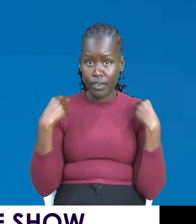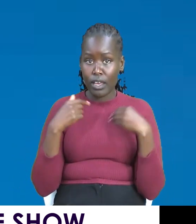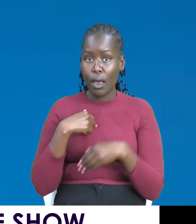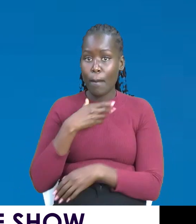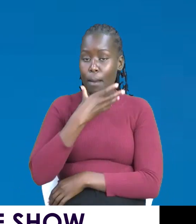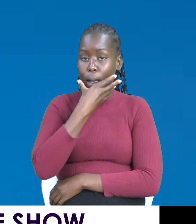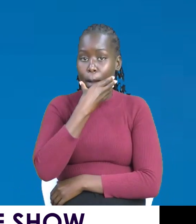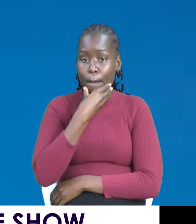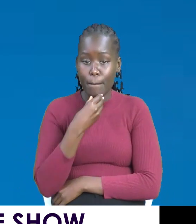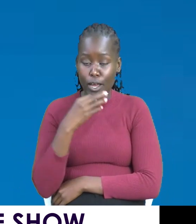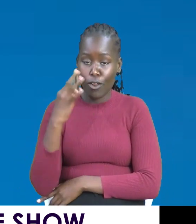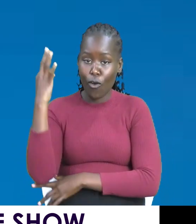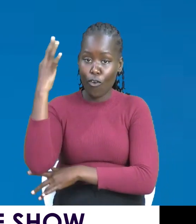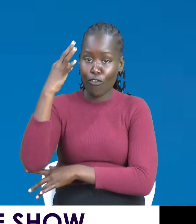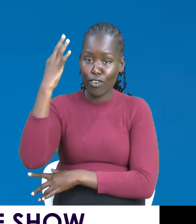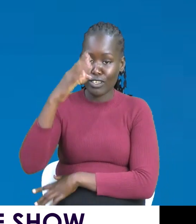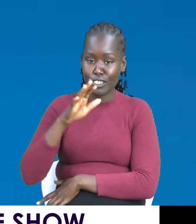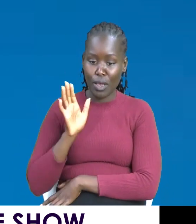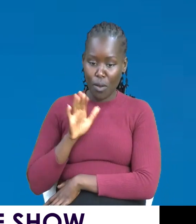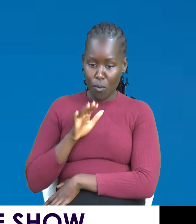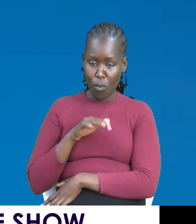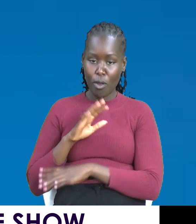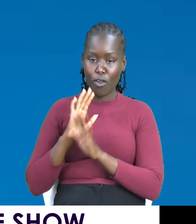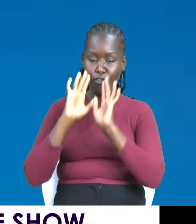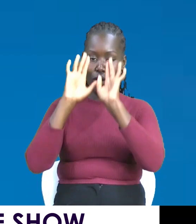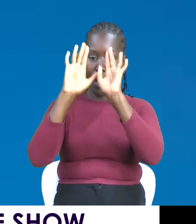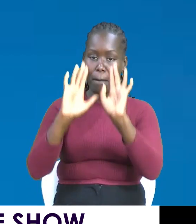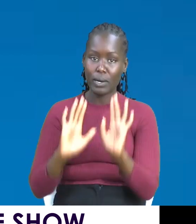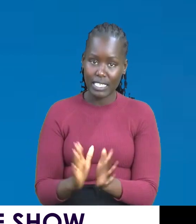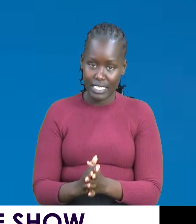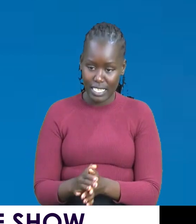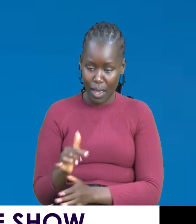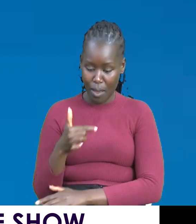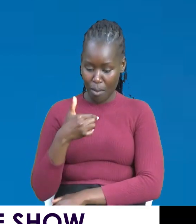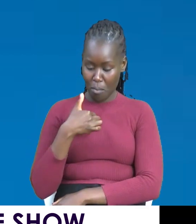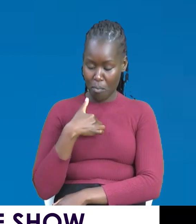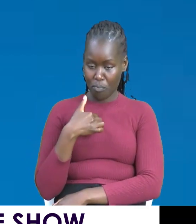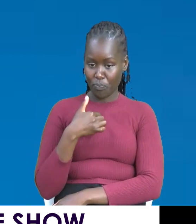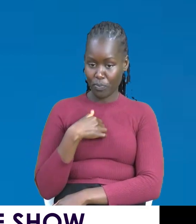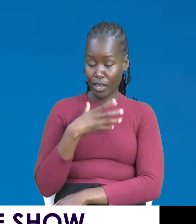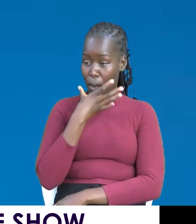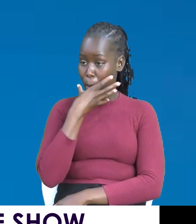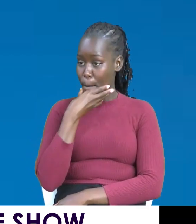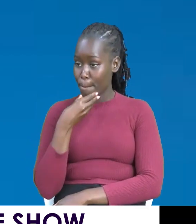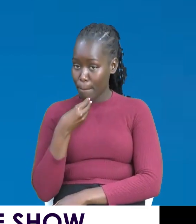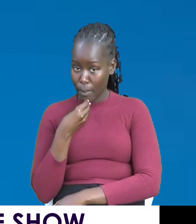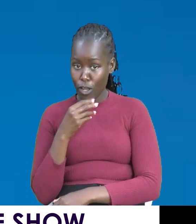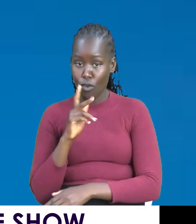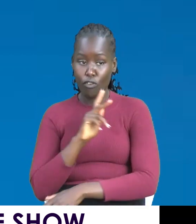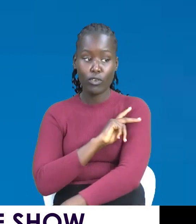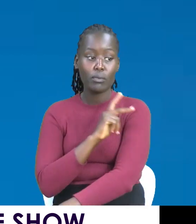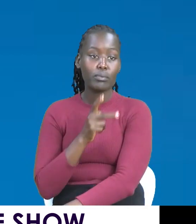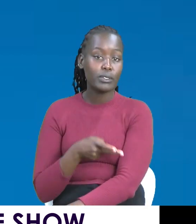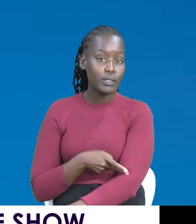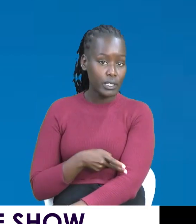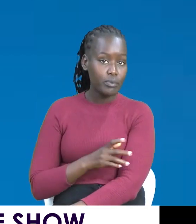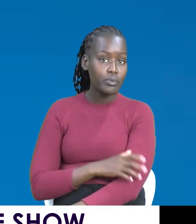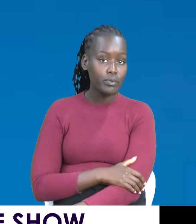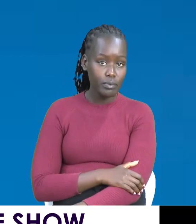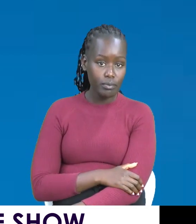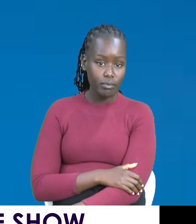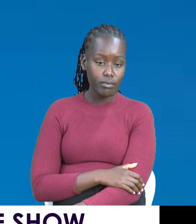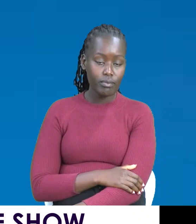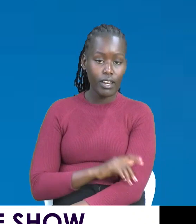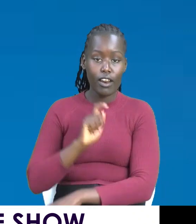am a man of destiny, a woman of purpose. I a man of power. And